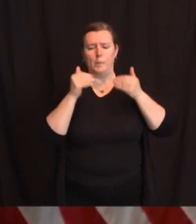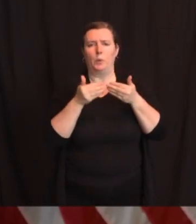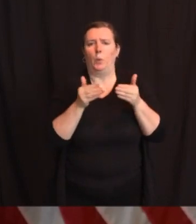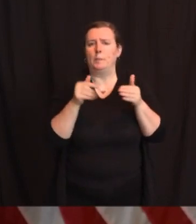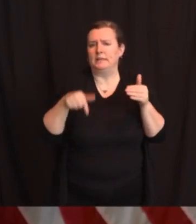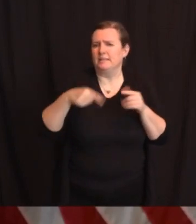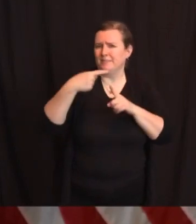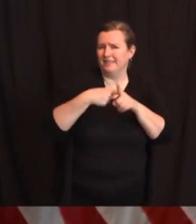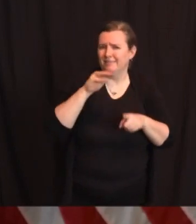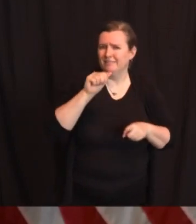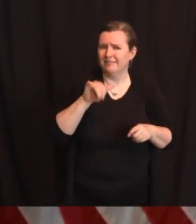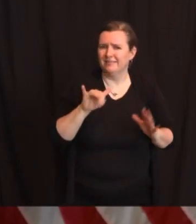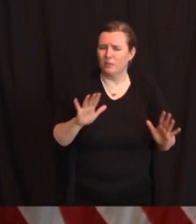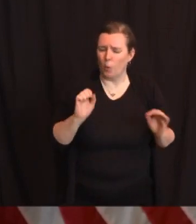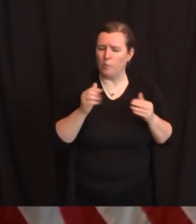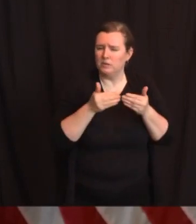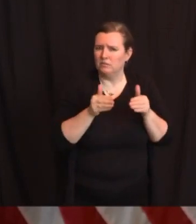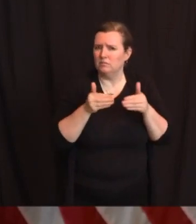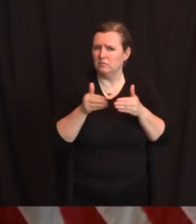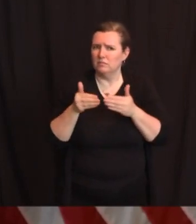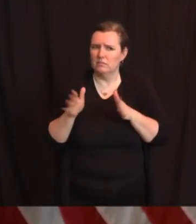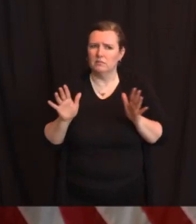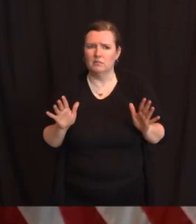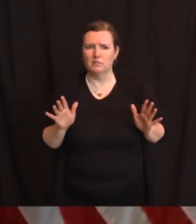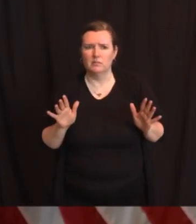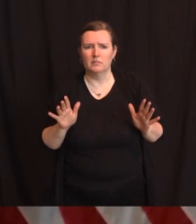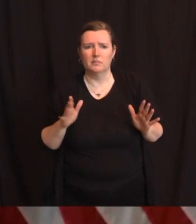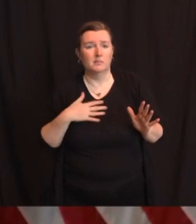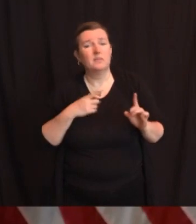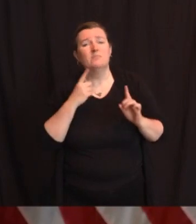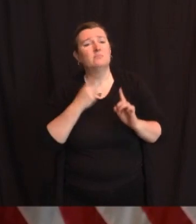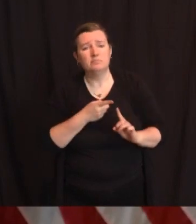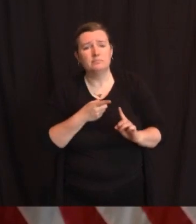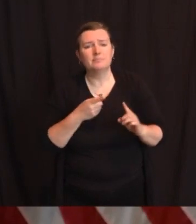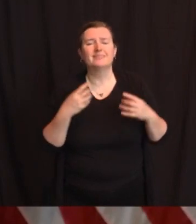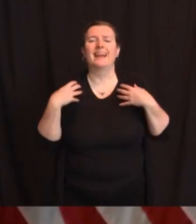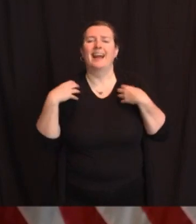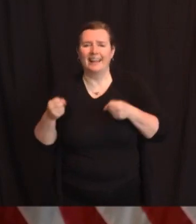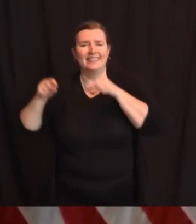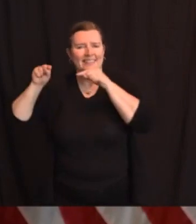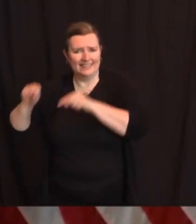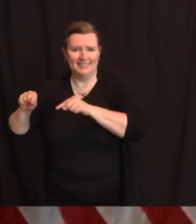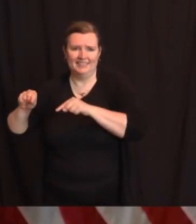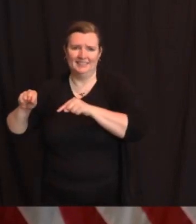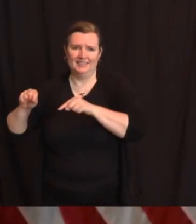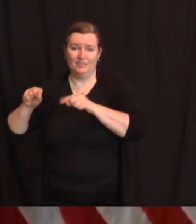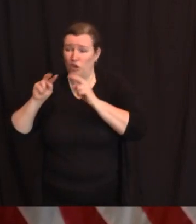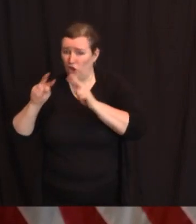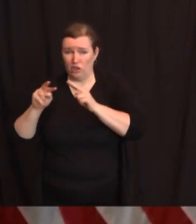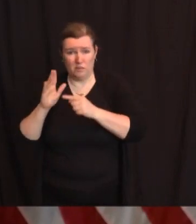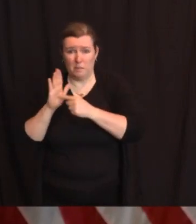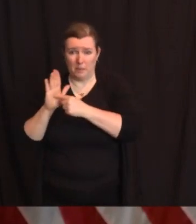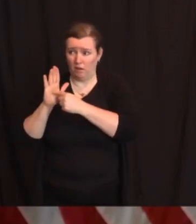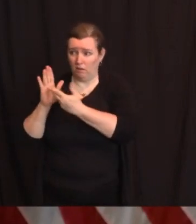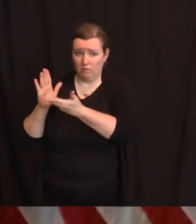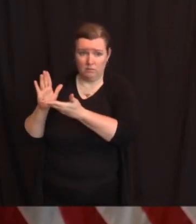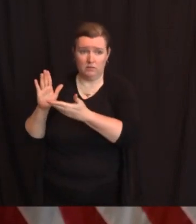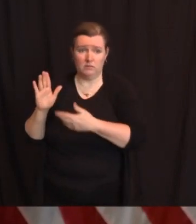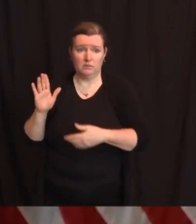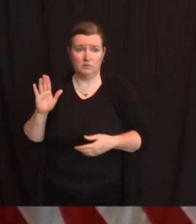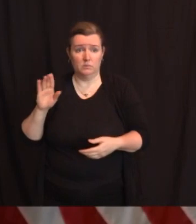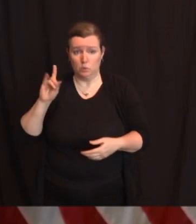was, as a purely health matter, if you look at the models that Judy and Christina and others